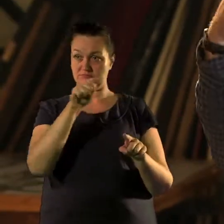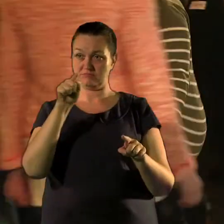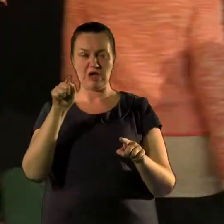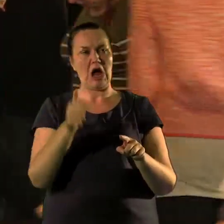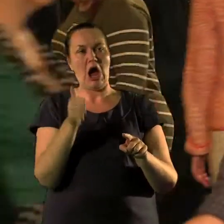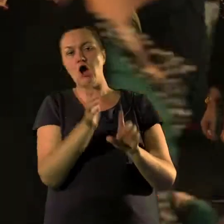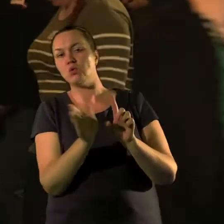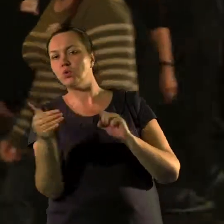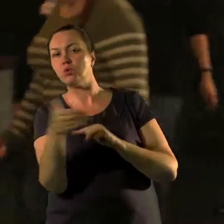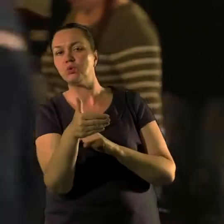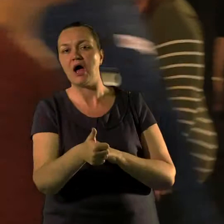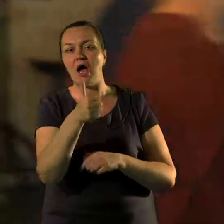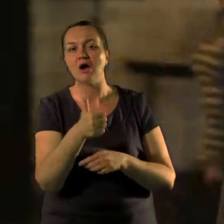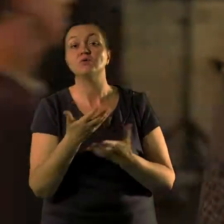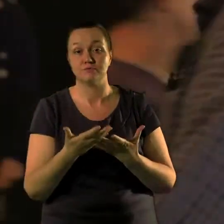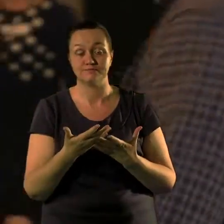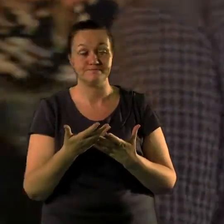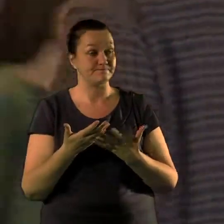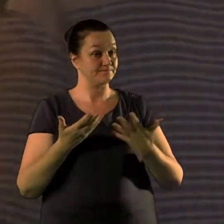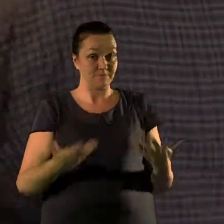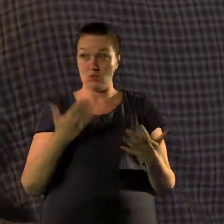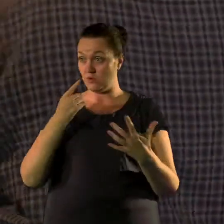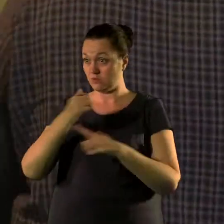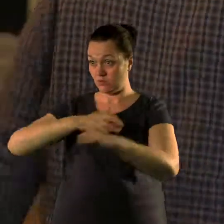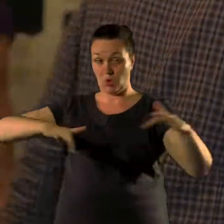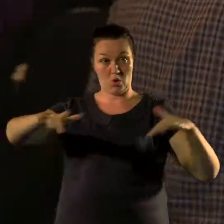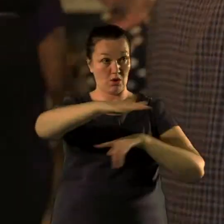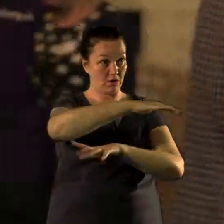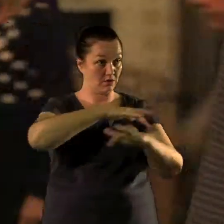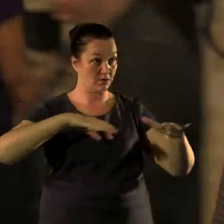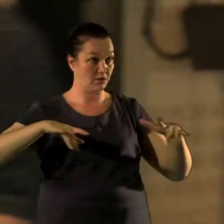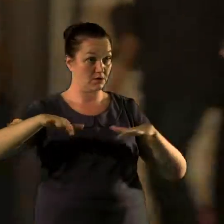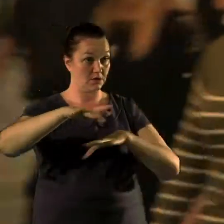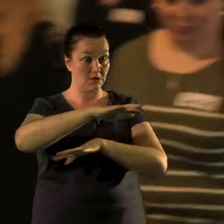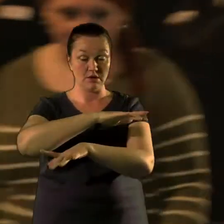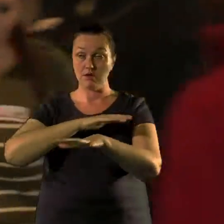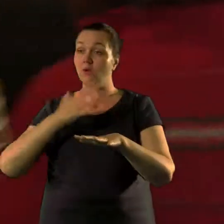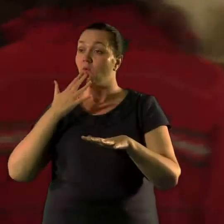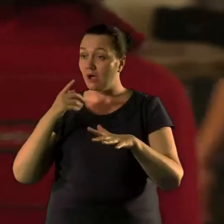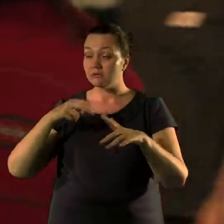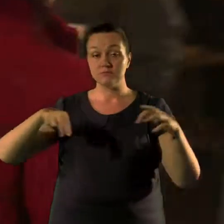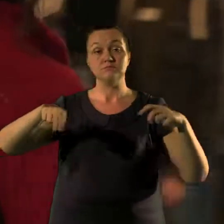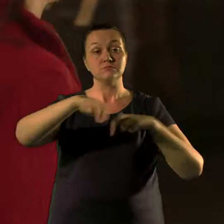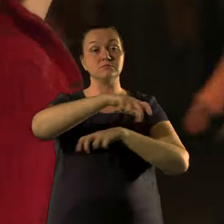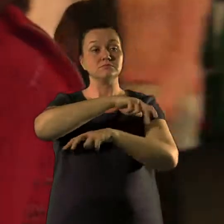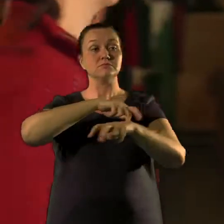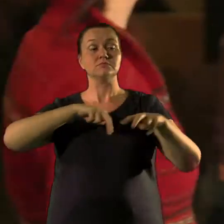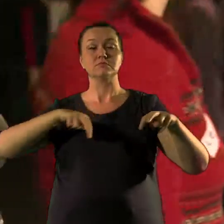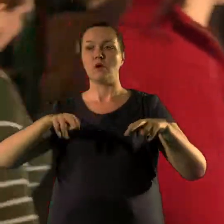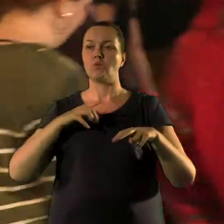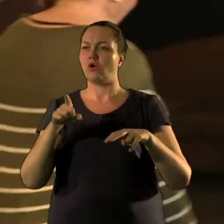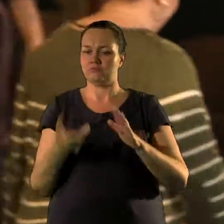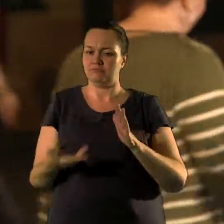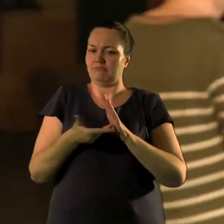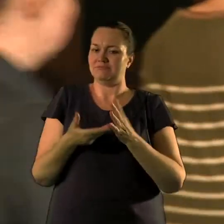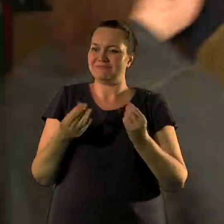them. Now, as you walk, I want you to, as you walk, try and put something into your